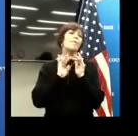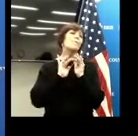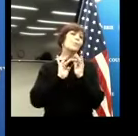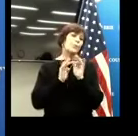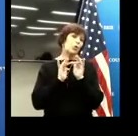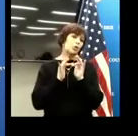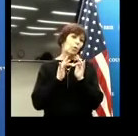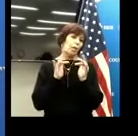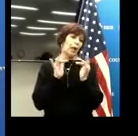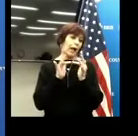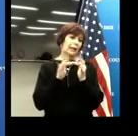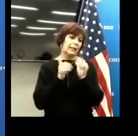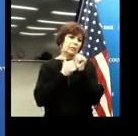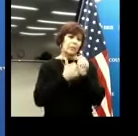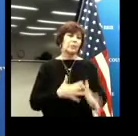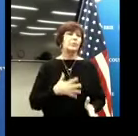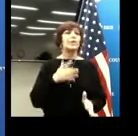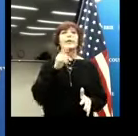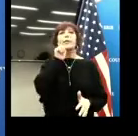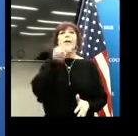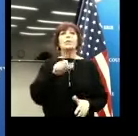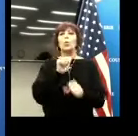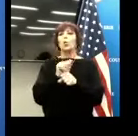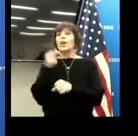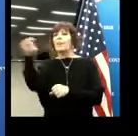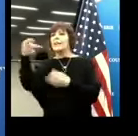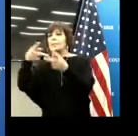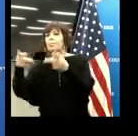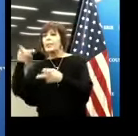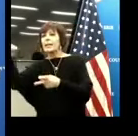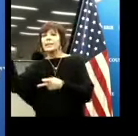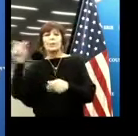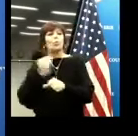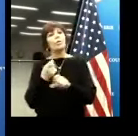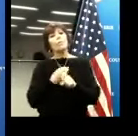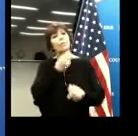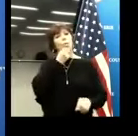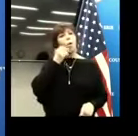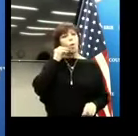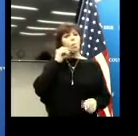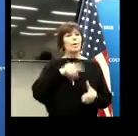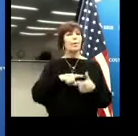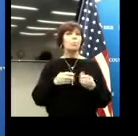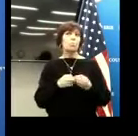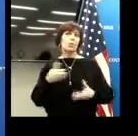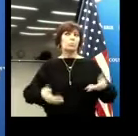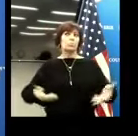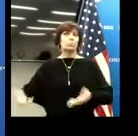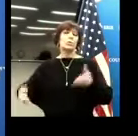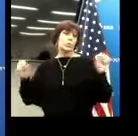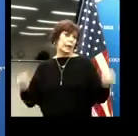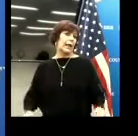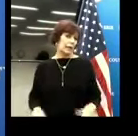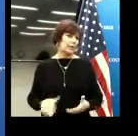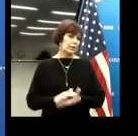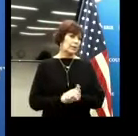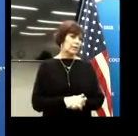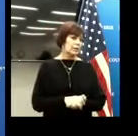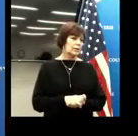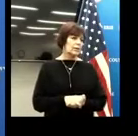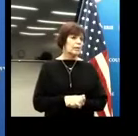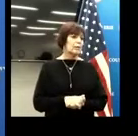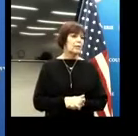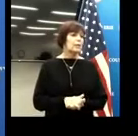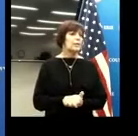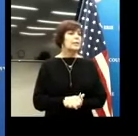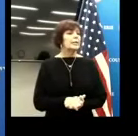contact tracers don't have to work in a particular location, so that we could bring theoretically more people on and have them spread out across the county, including potentially even working at